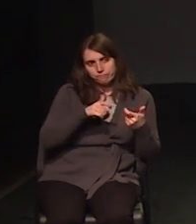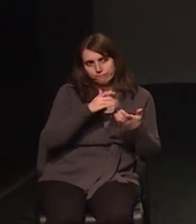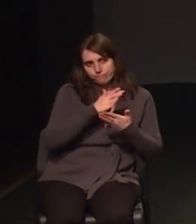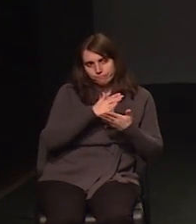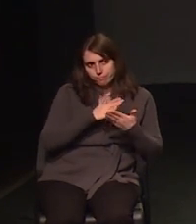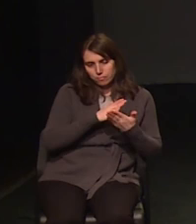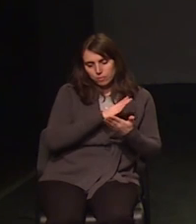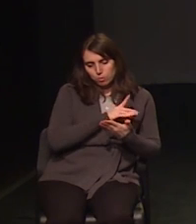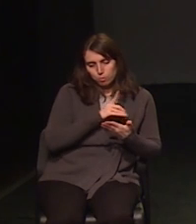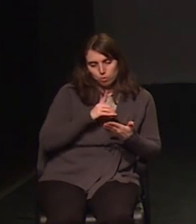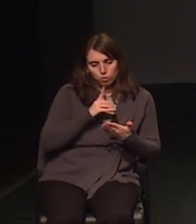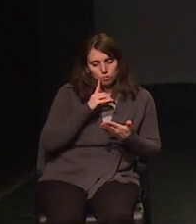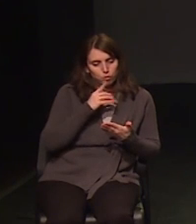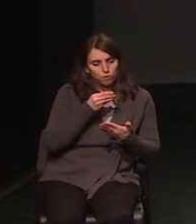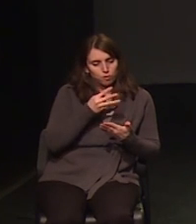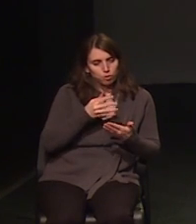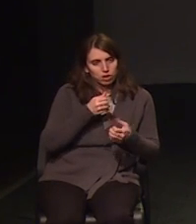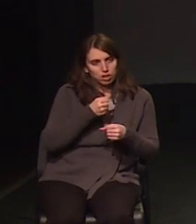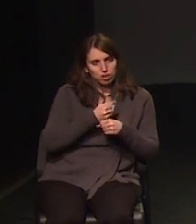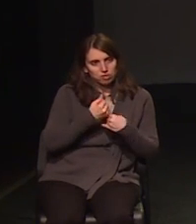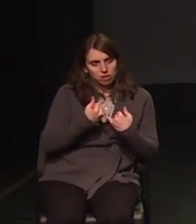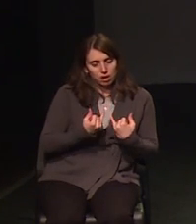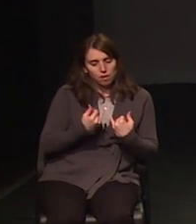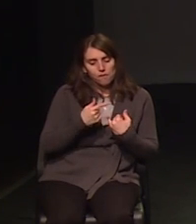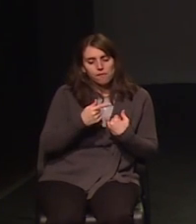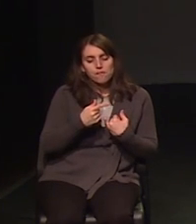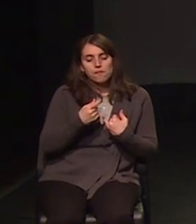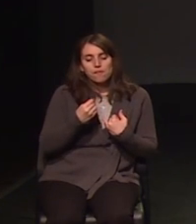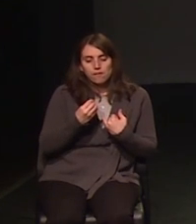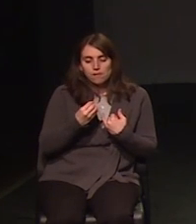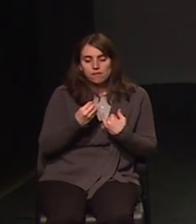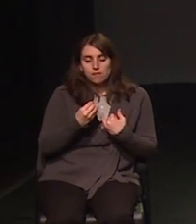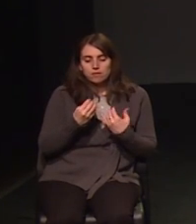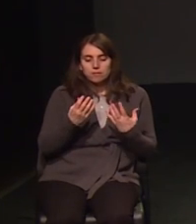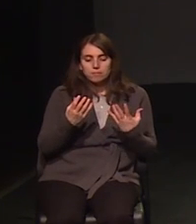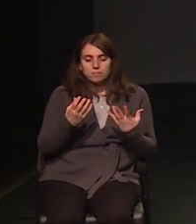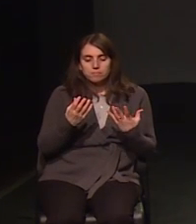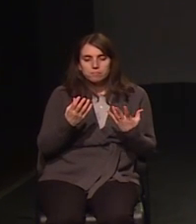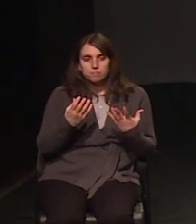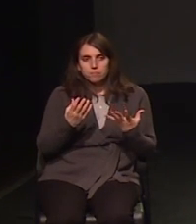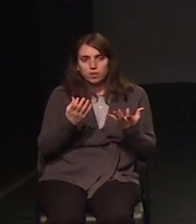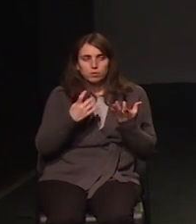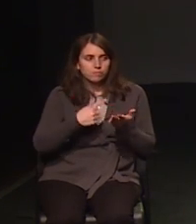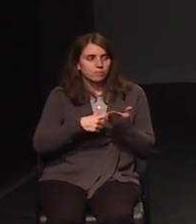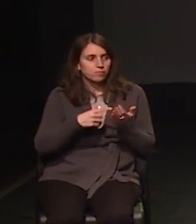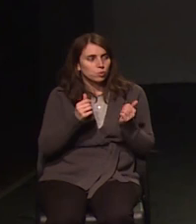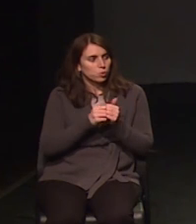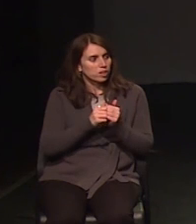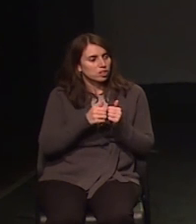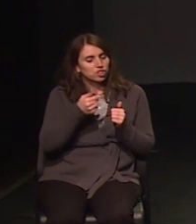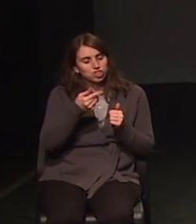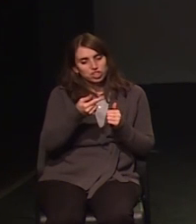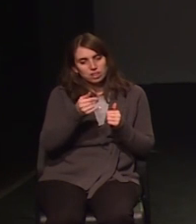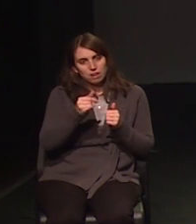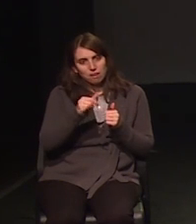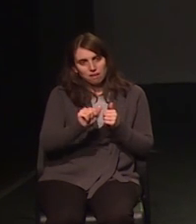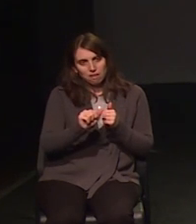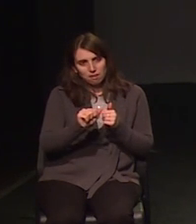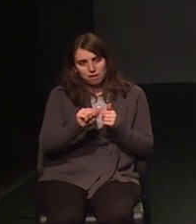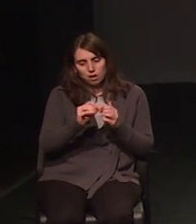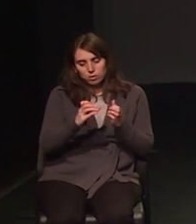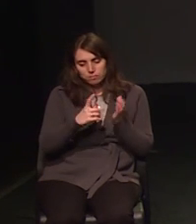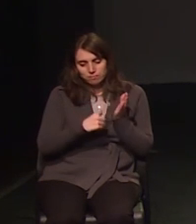been directing that work there. So I'm going to start because I want to talk with GIA, because I want to talk a little bit about where the